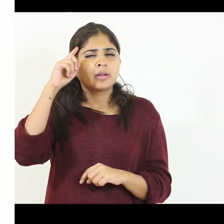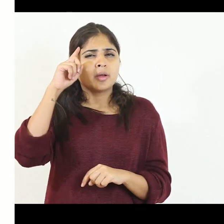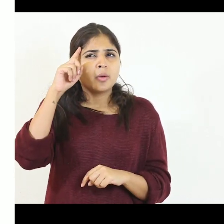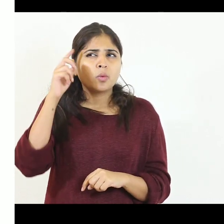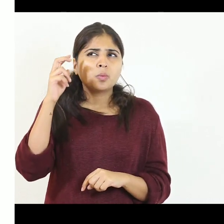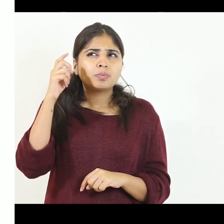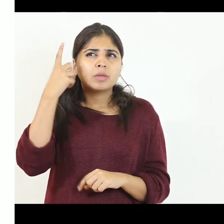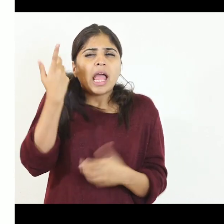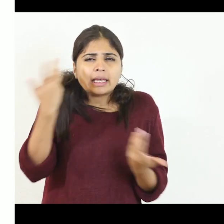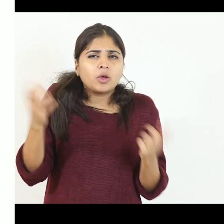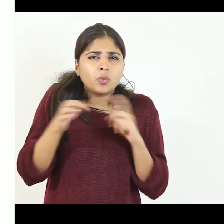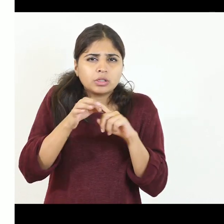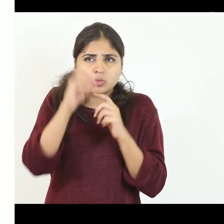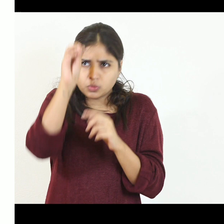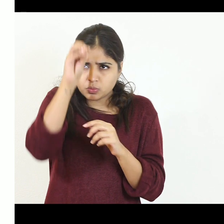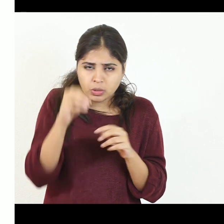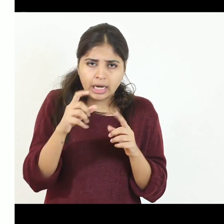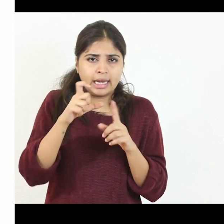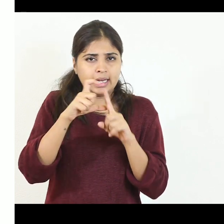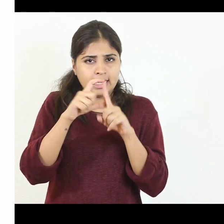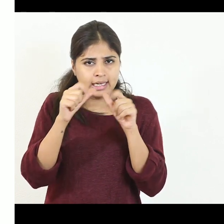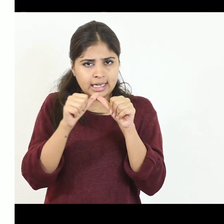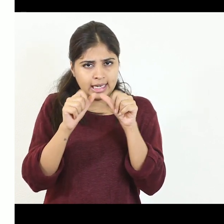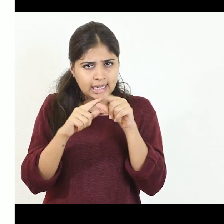relational database design.